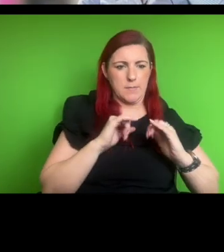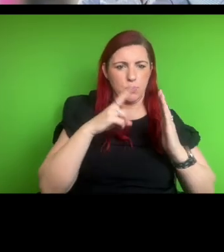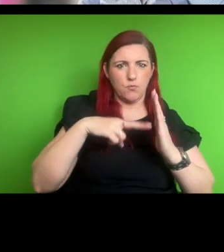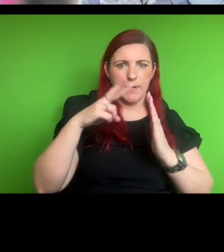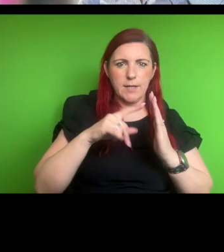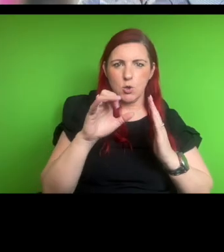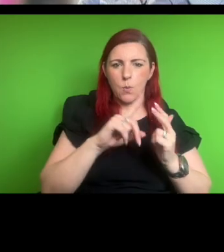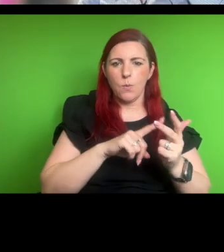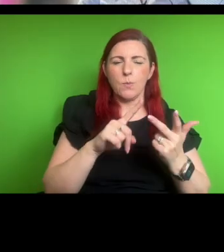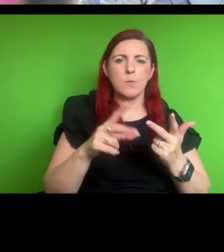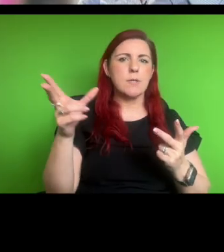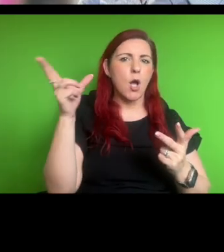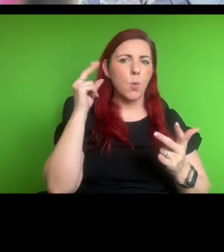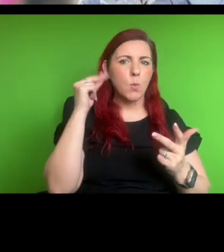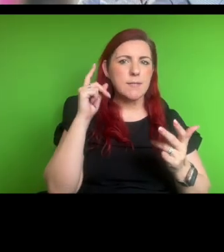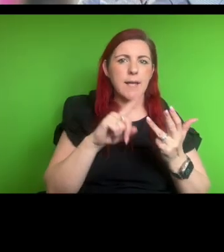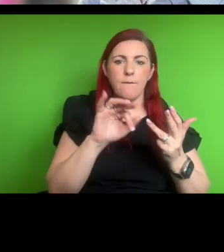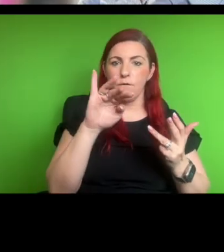layout. Next slide.